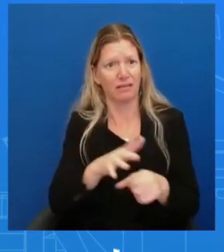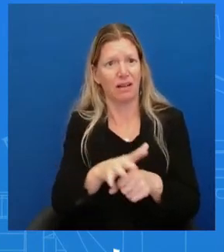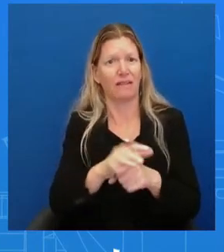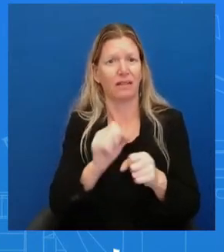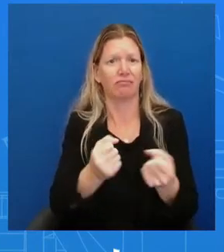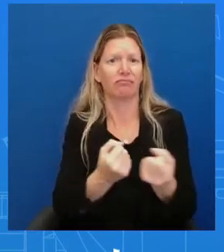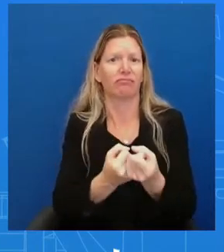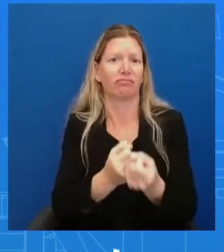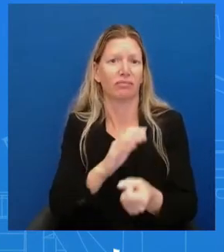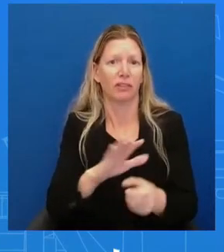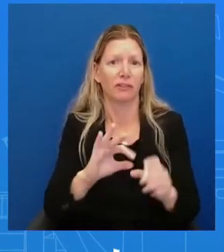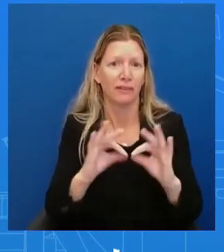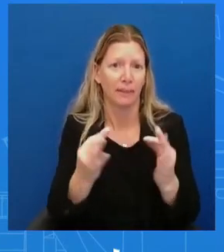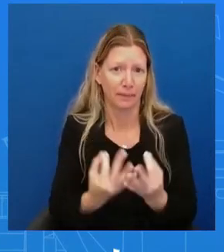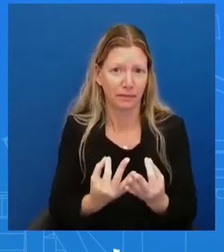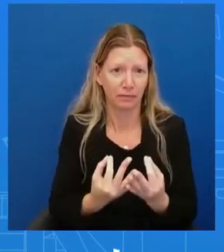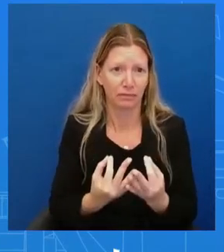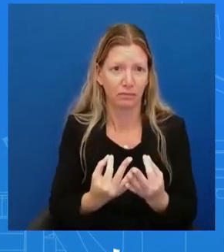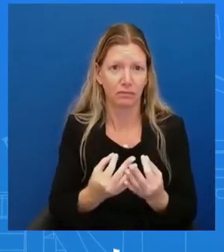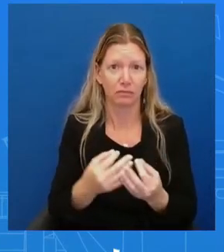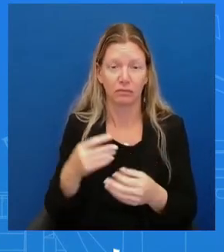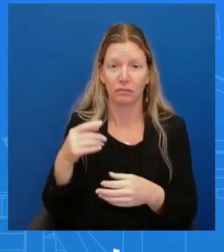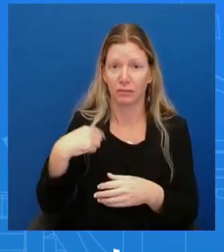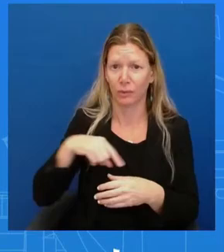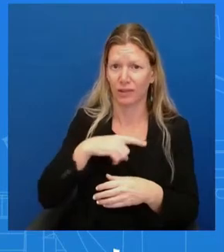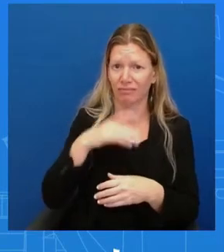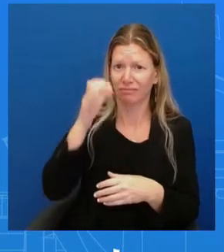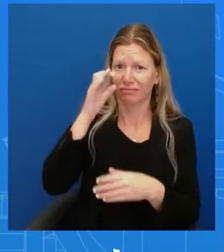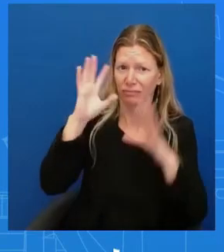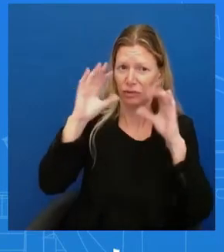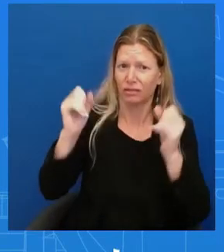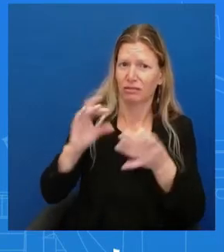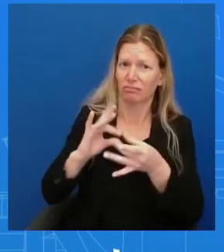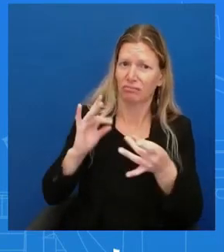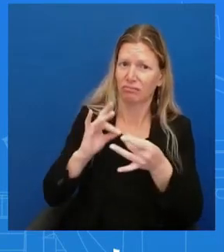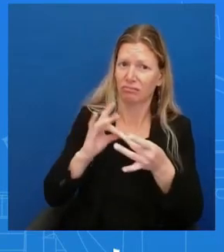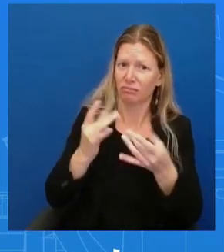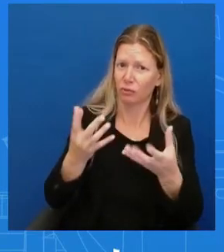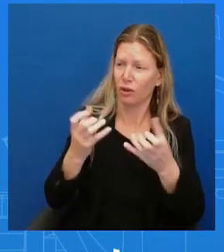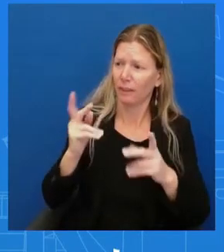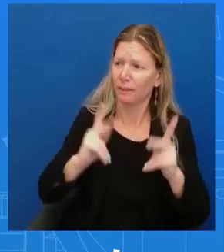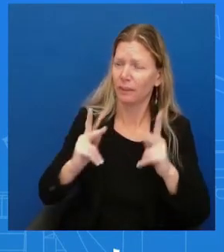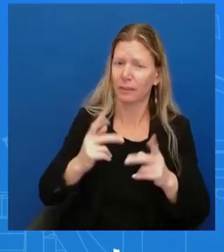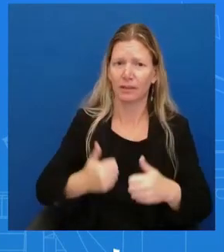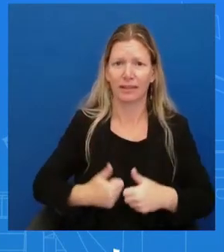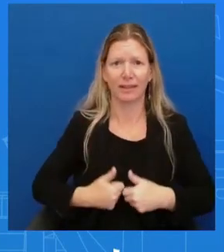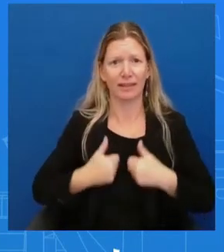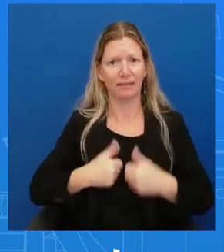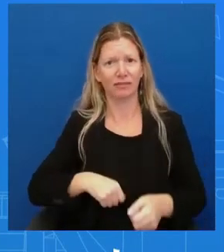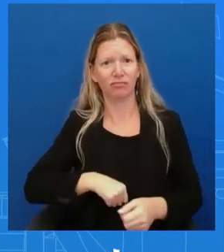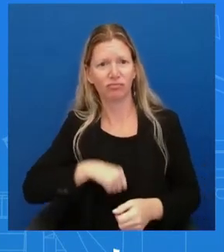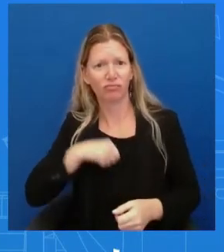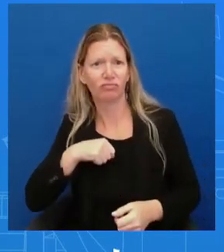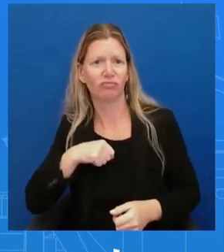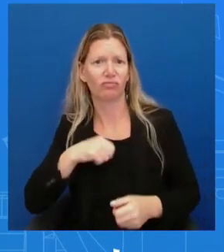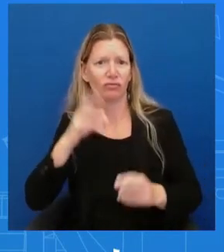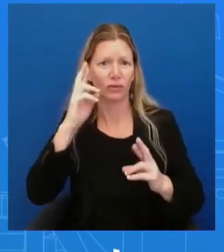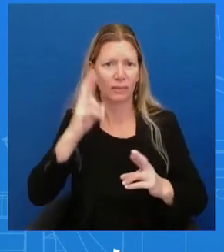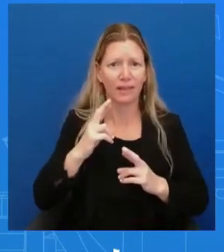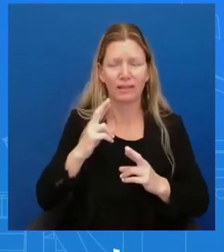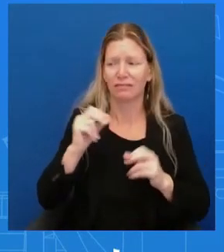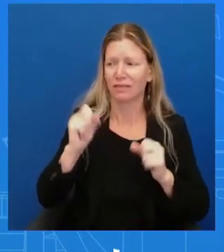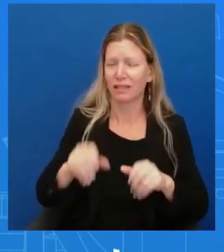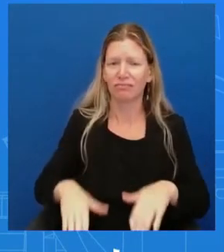that folks are able to live in dignity, right, and respect, have that dignity and respect to raise their family. You hear the president talk about his own